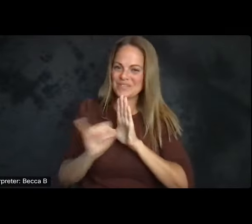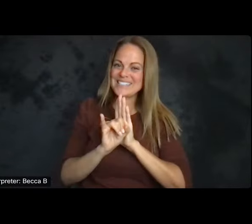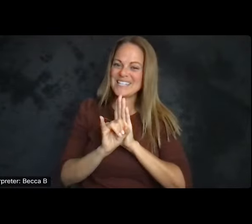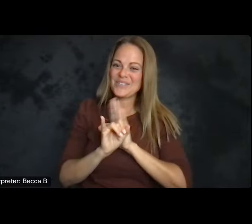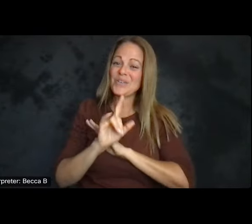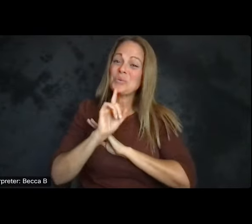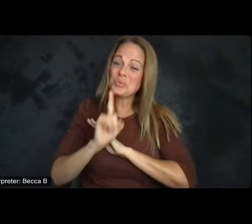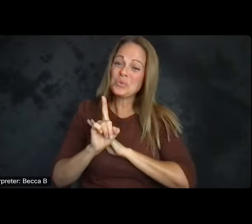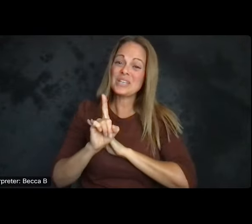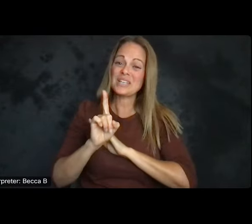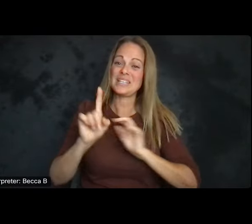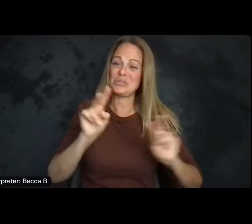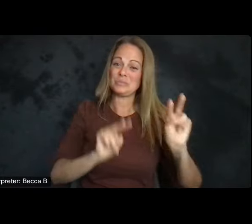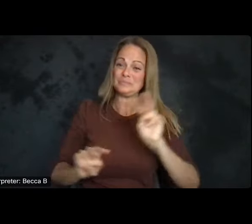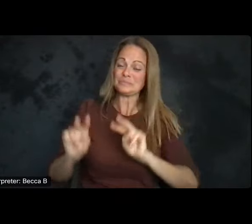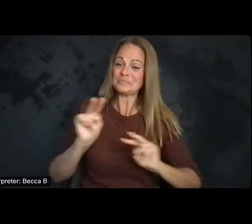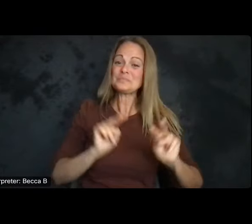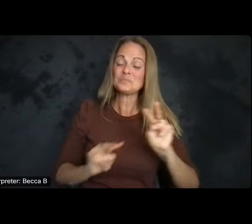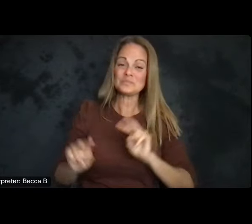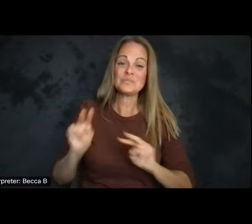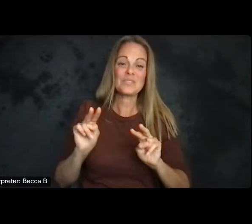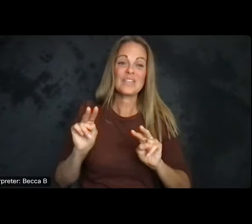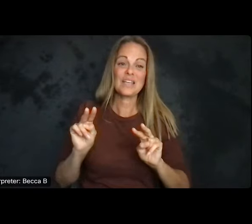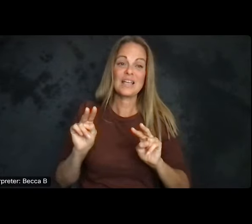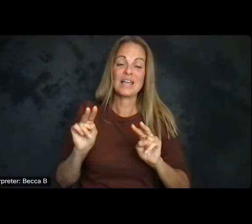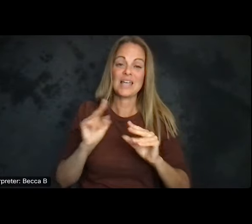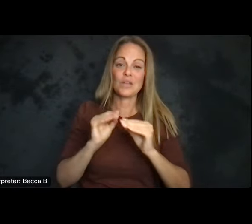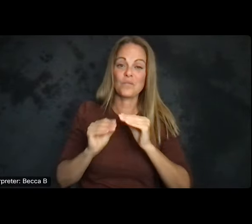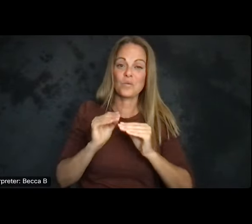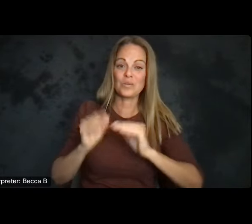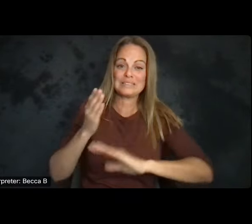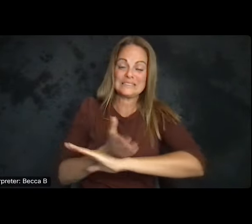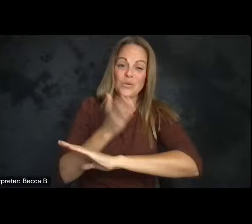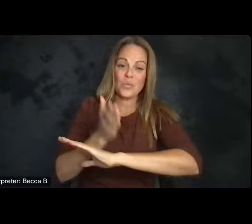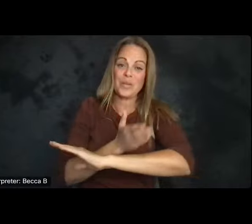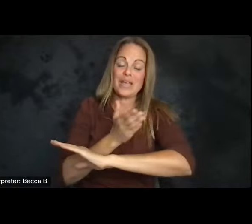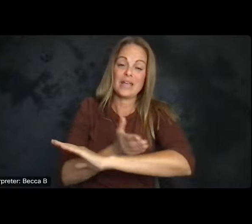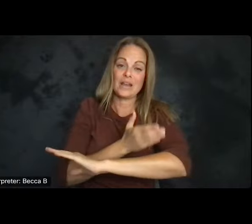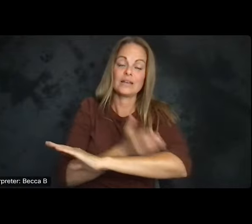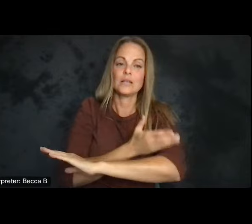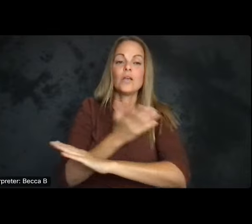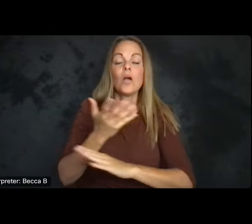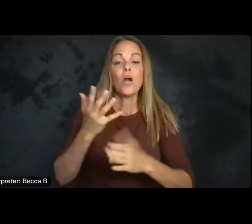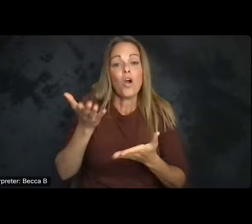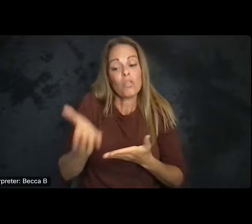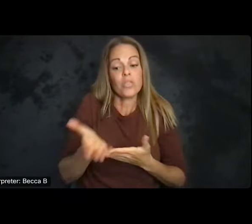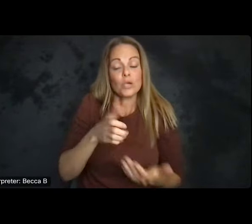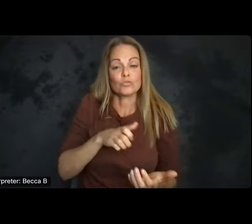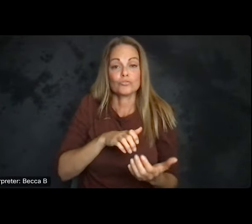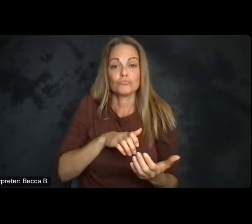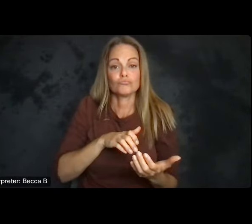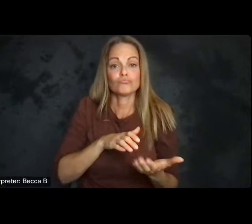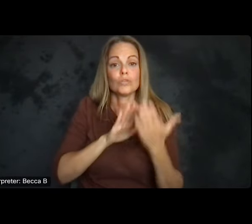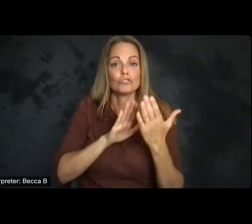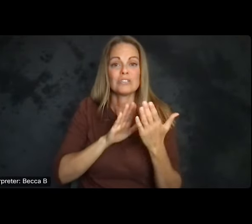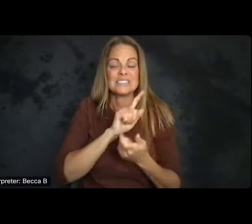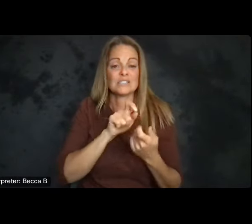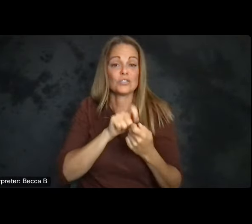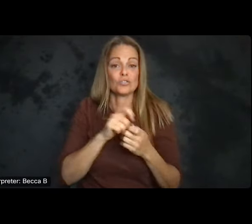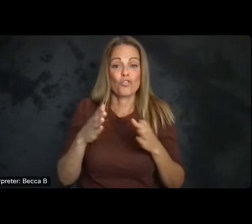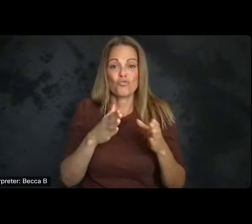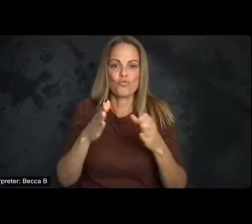to be looked at. A lot of the rehab and repair are there to address certain roads. I don't know off